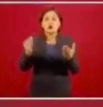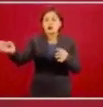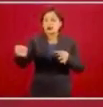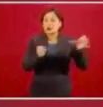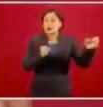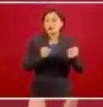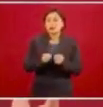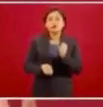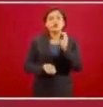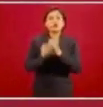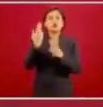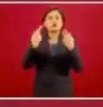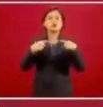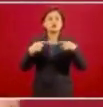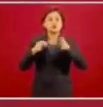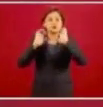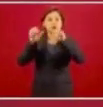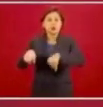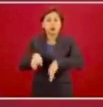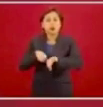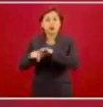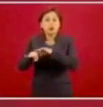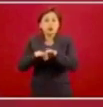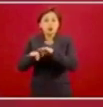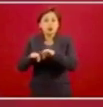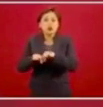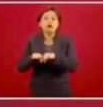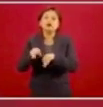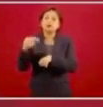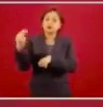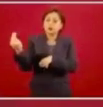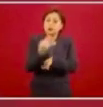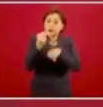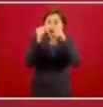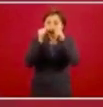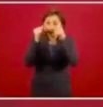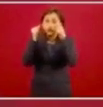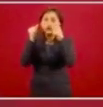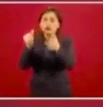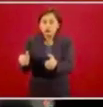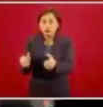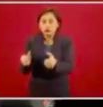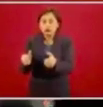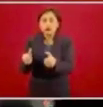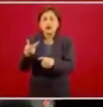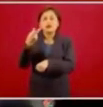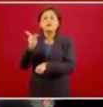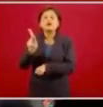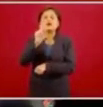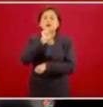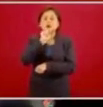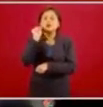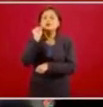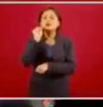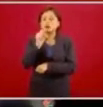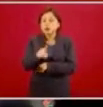So the hiring process that we are currently carrying out is precisely